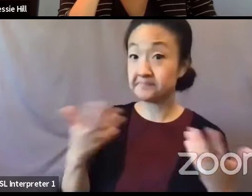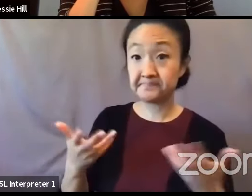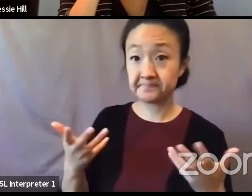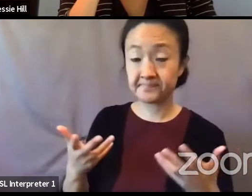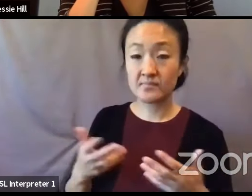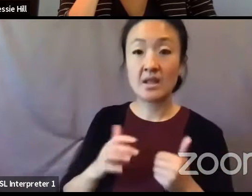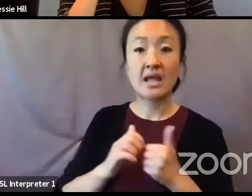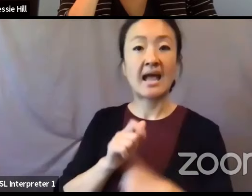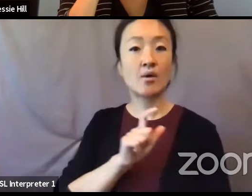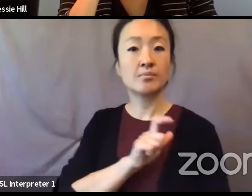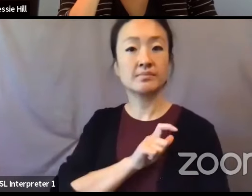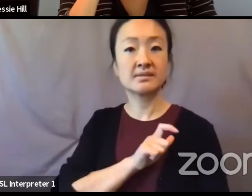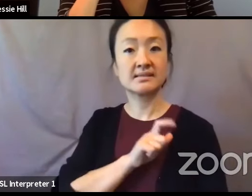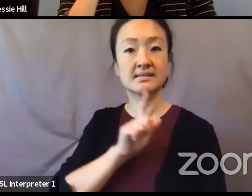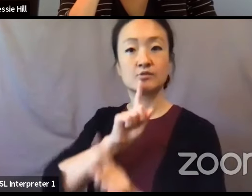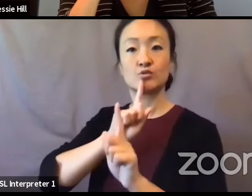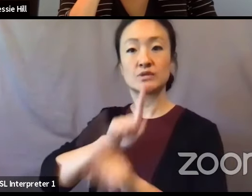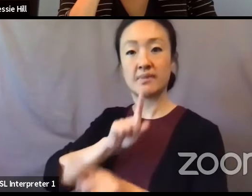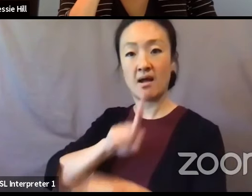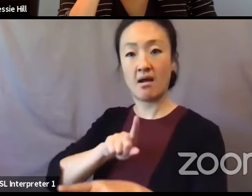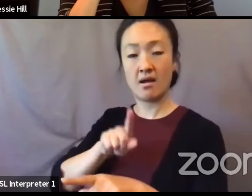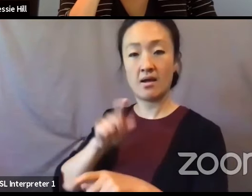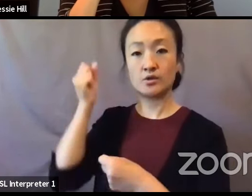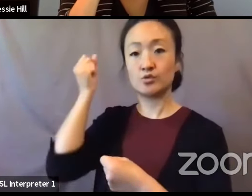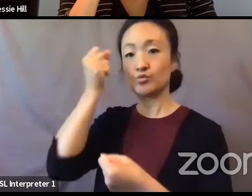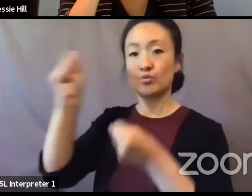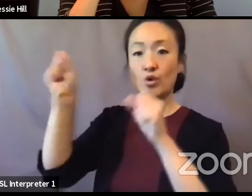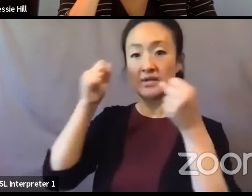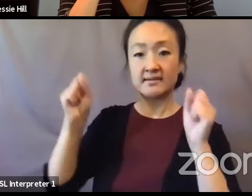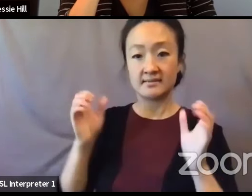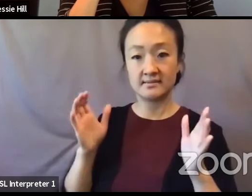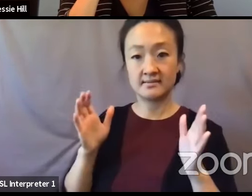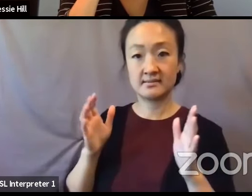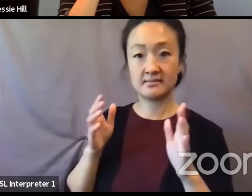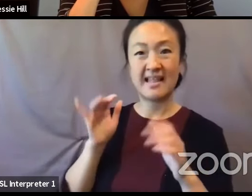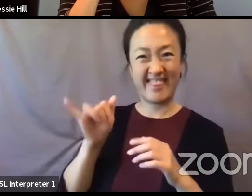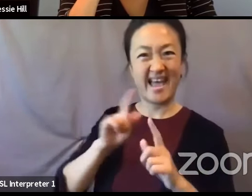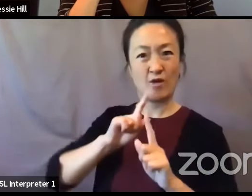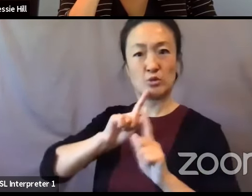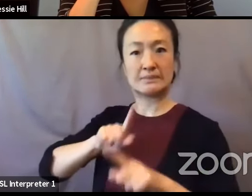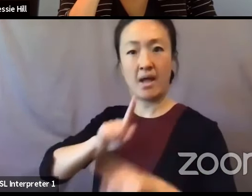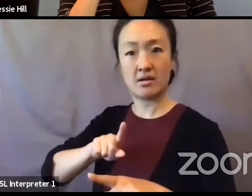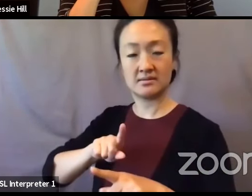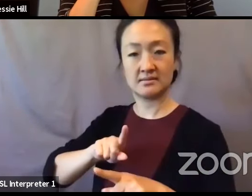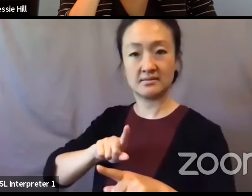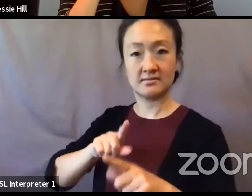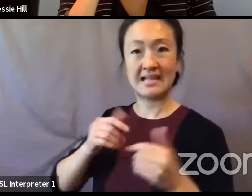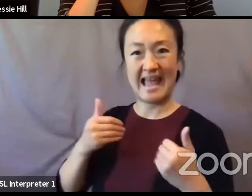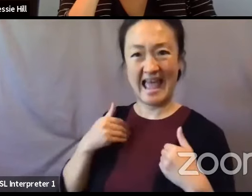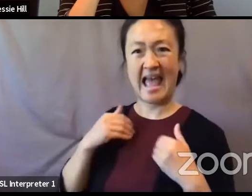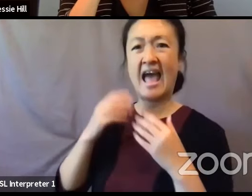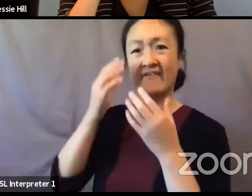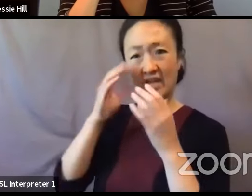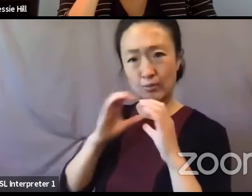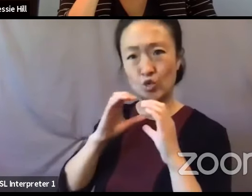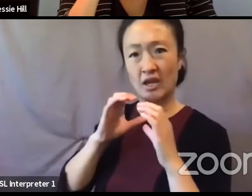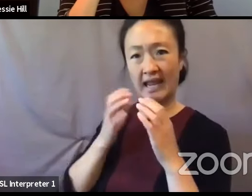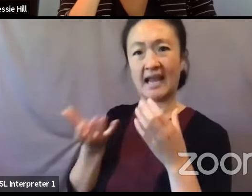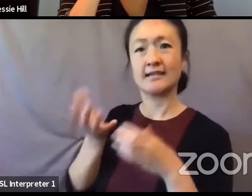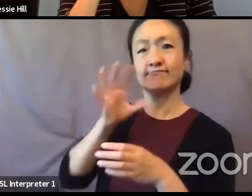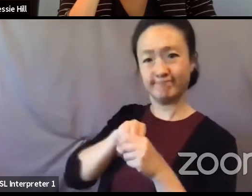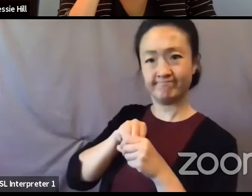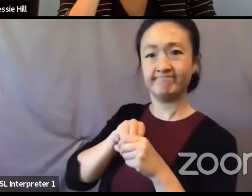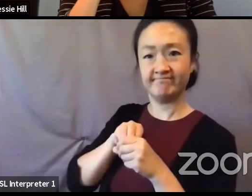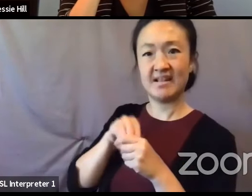police respond to protests itself has communicative content. And it's communicative content